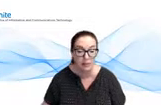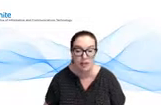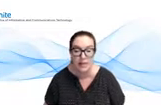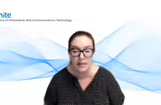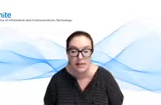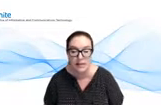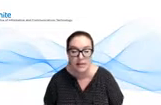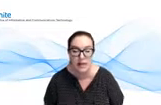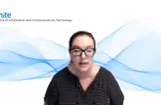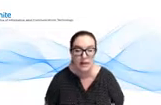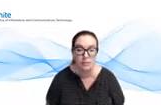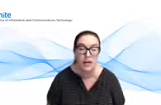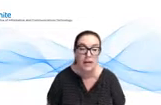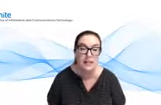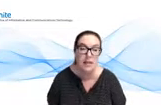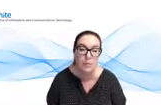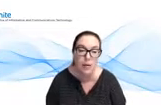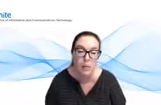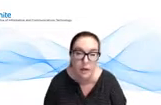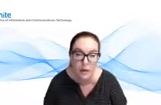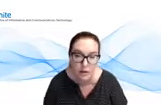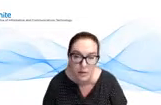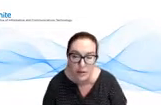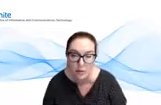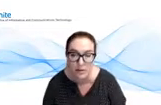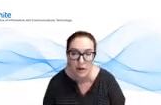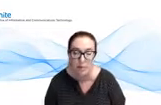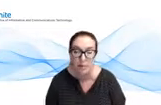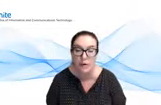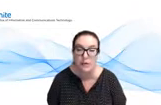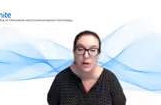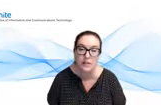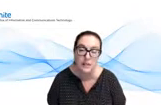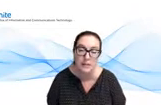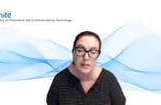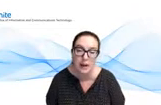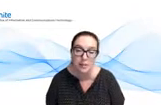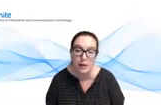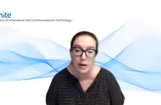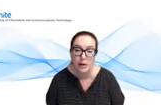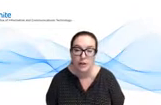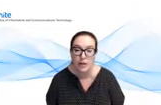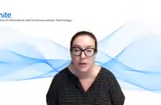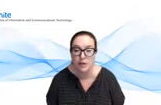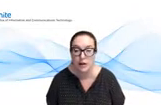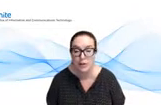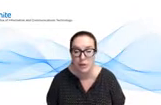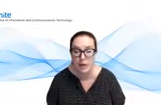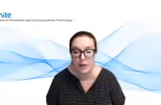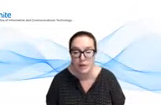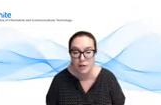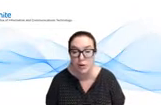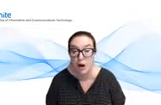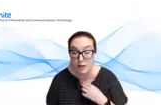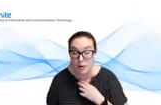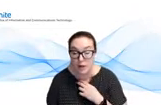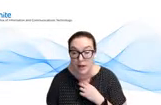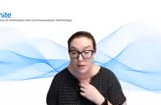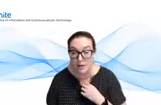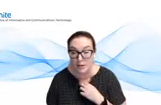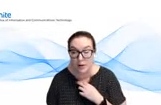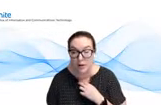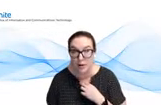that the captioning exists and communicate to them. We're working closely with Microsoft, and in September, Geneva has organized,